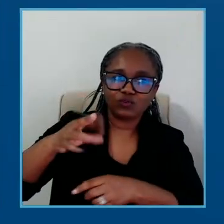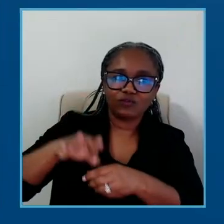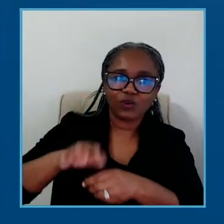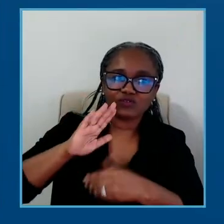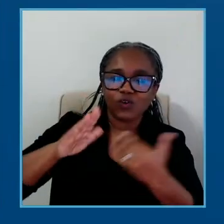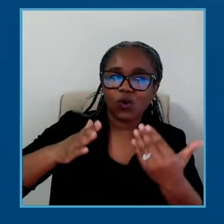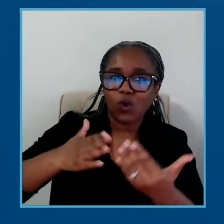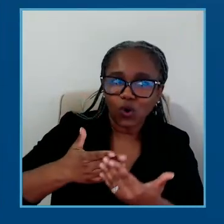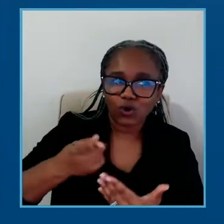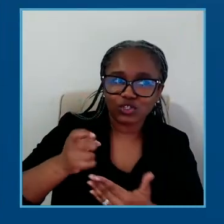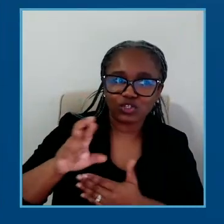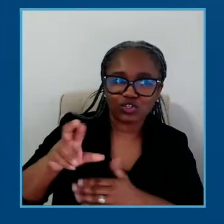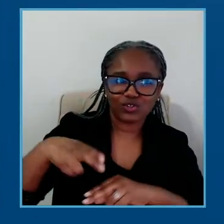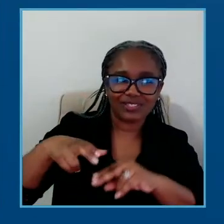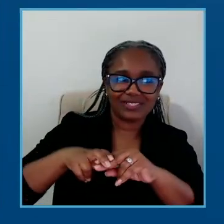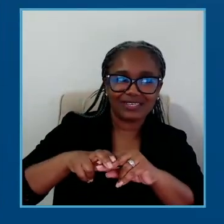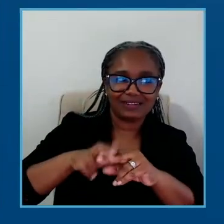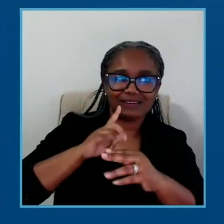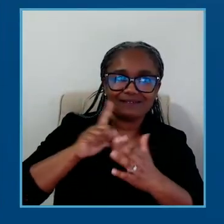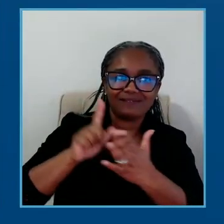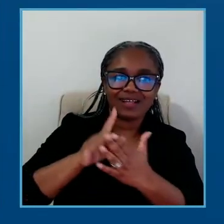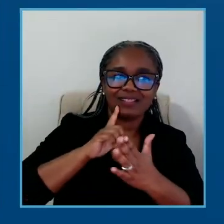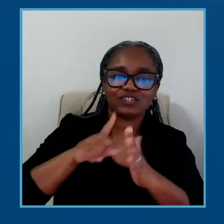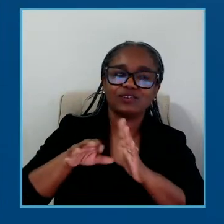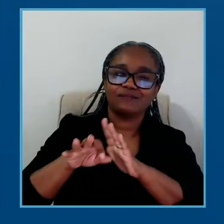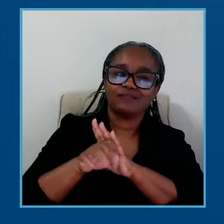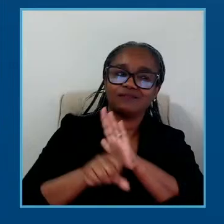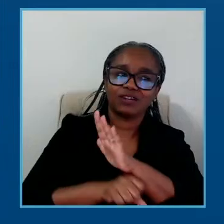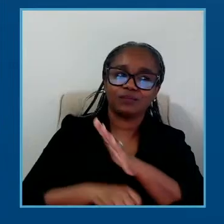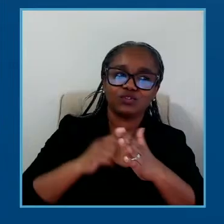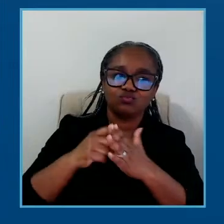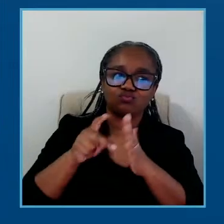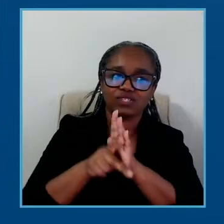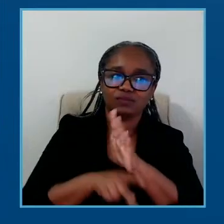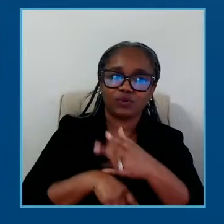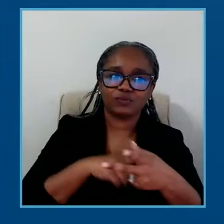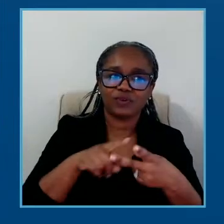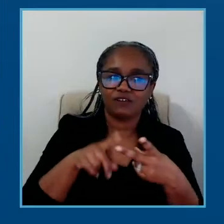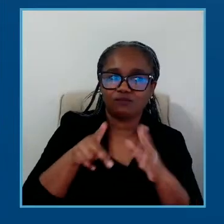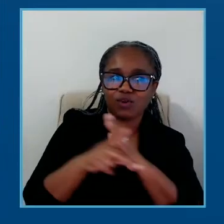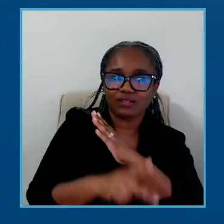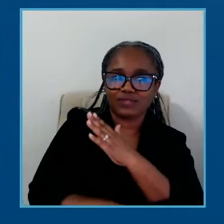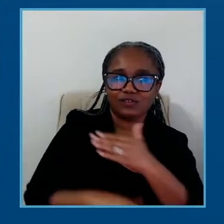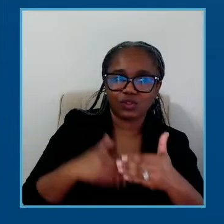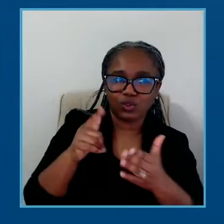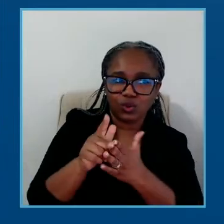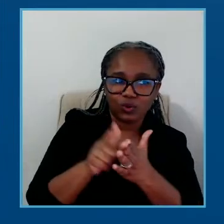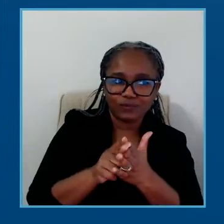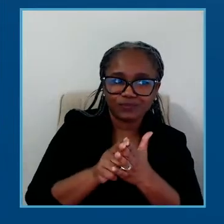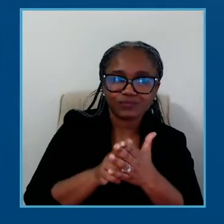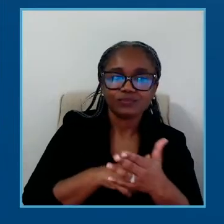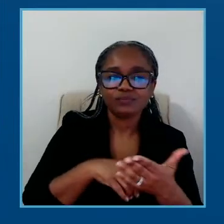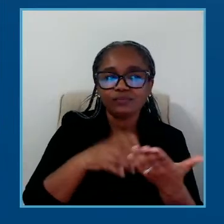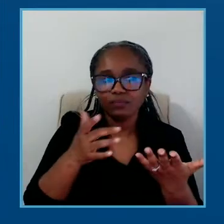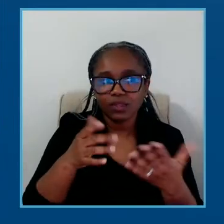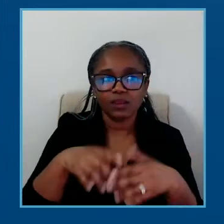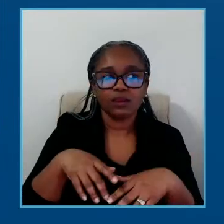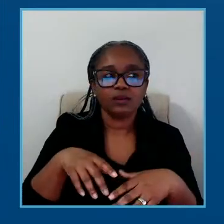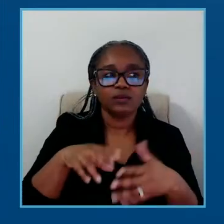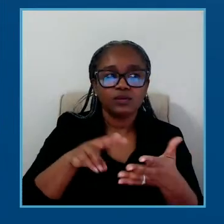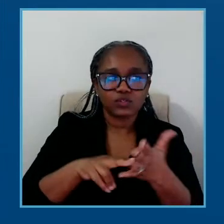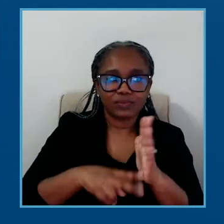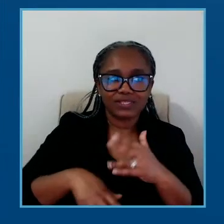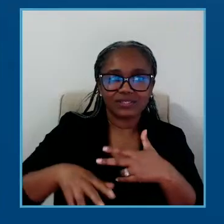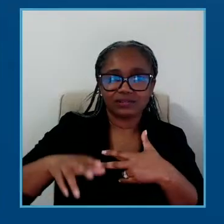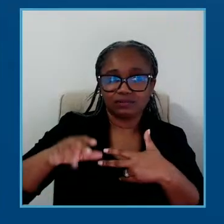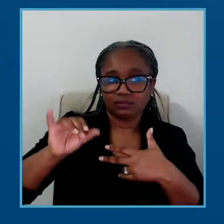violation were essential to the outcome. In choosing among the 5 candidates for the all-gender seat, over 70% of